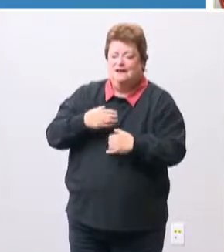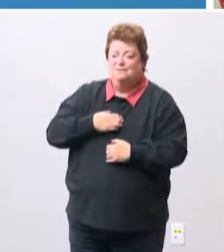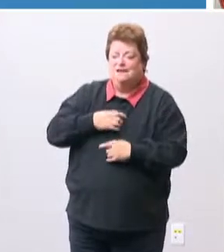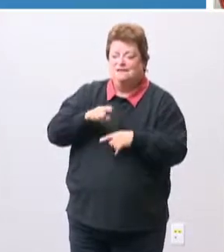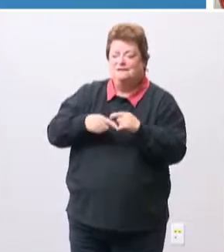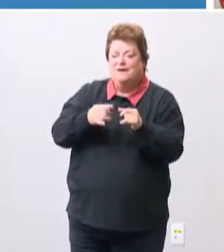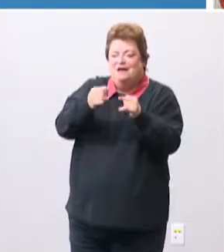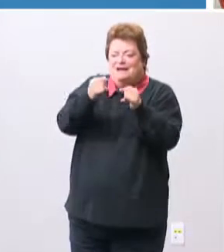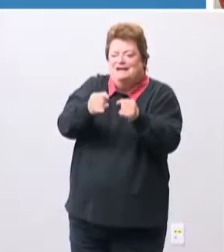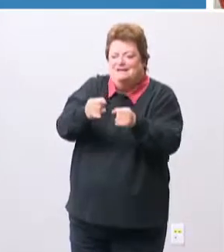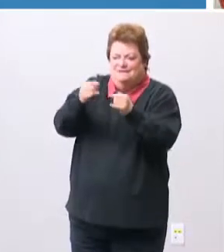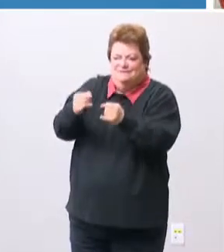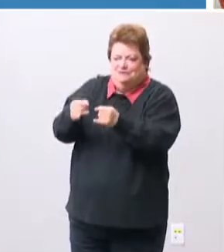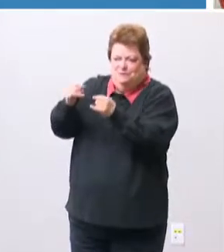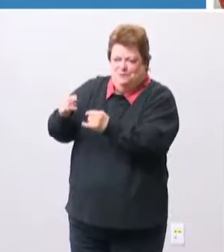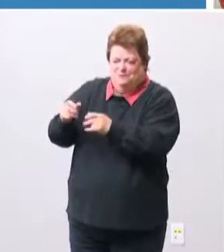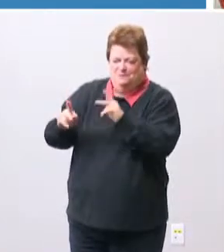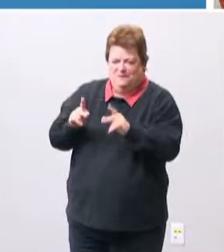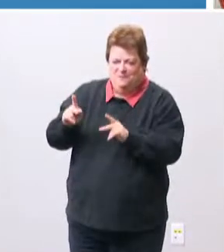individuals, and